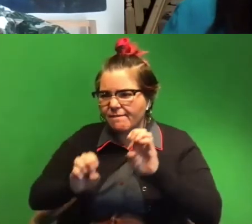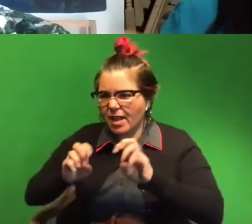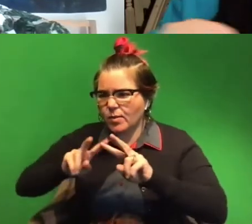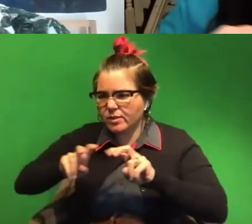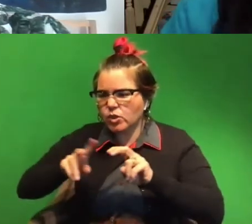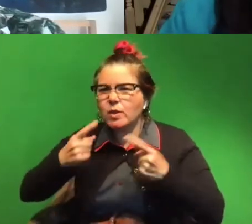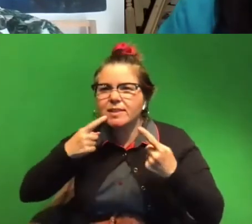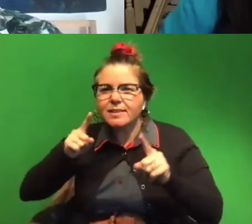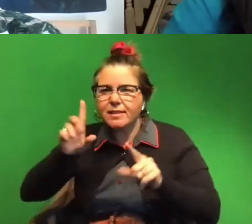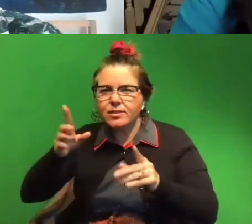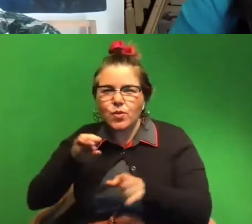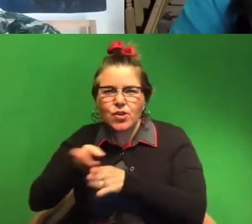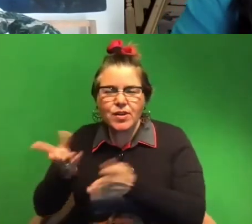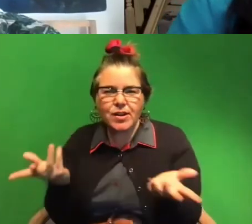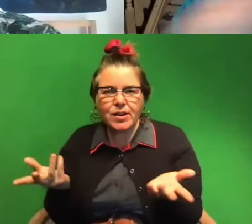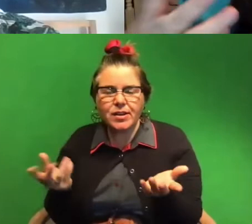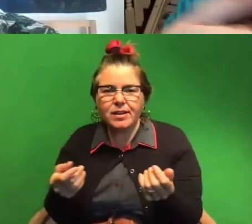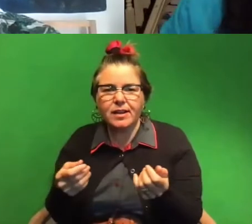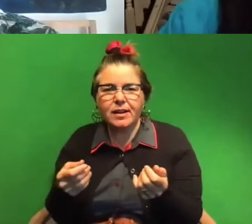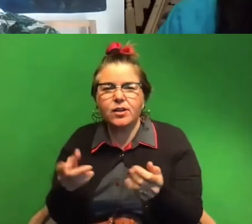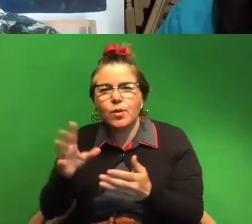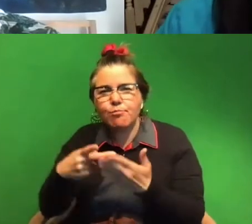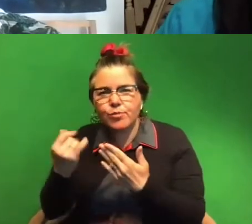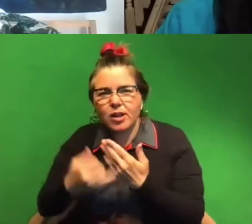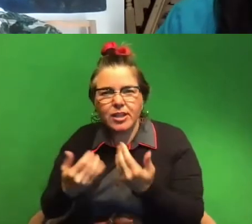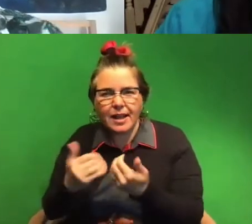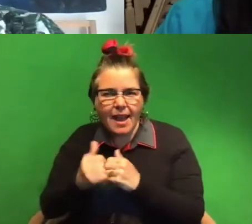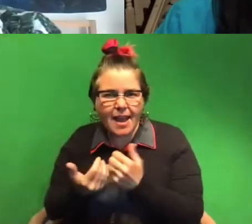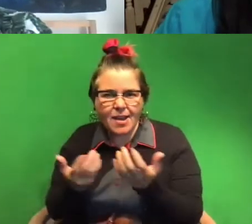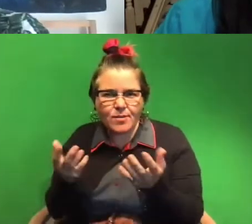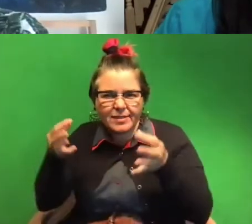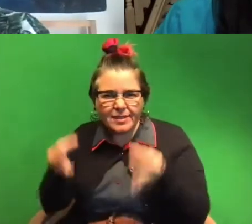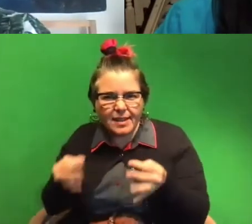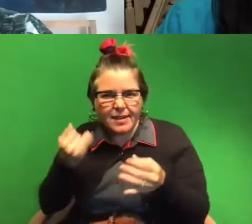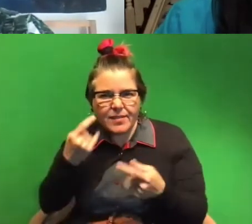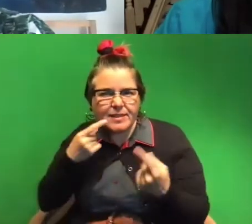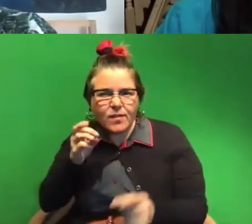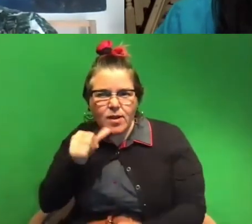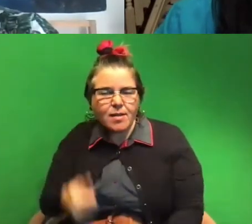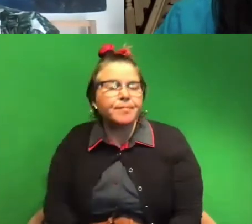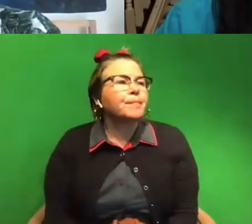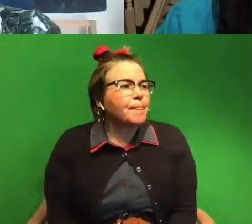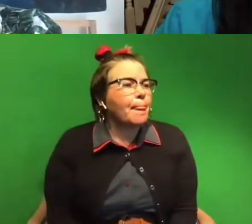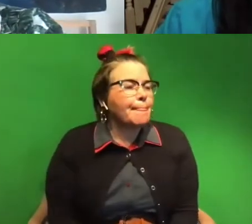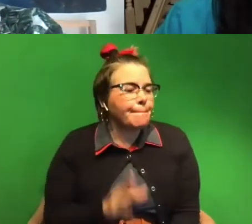your career? Like in terms of the projects that you're approaching? Great question.